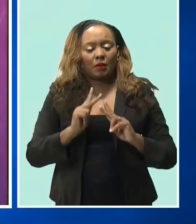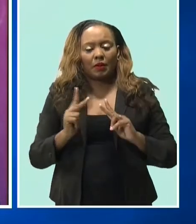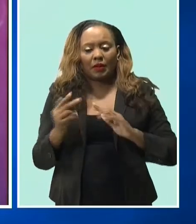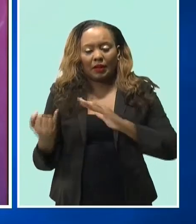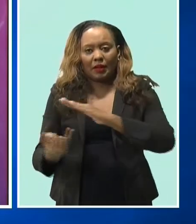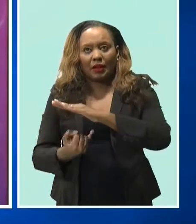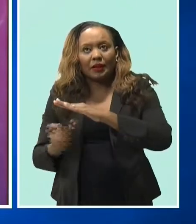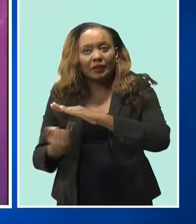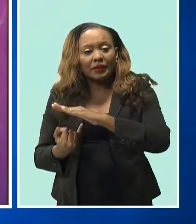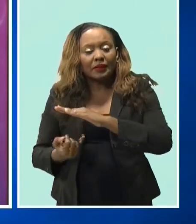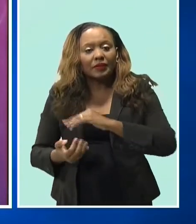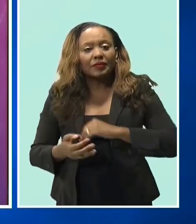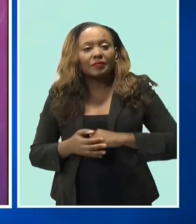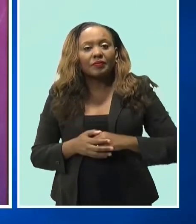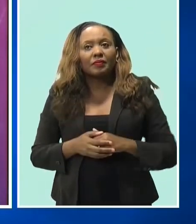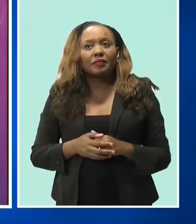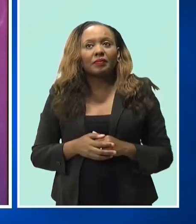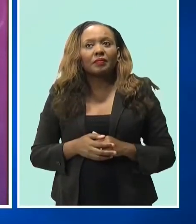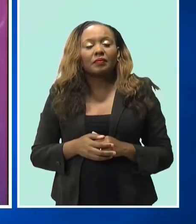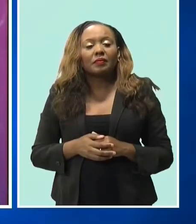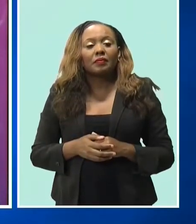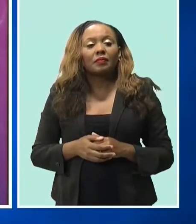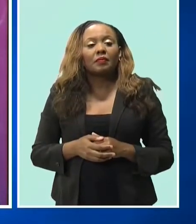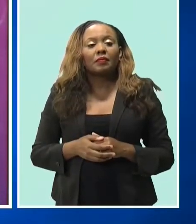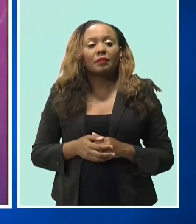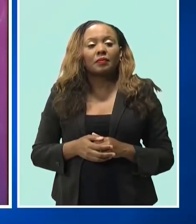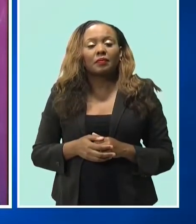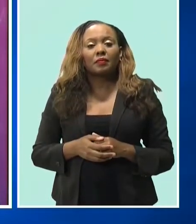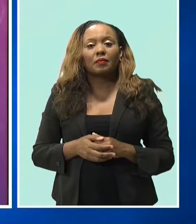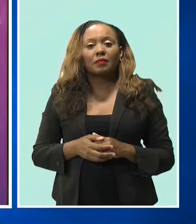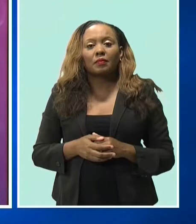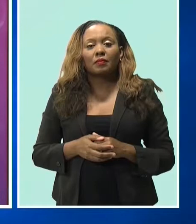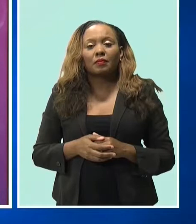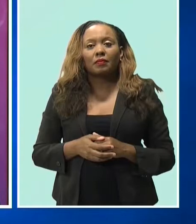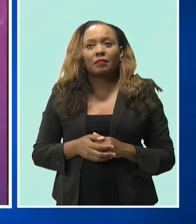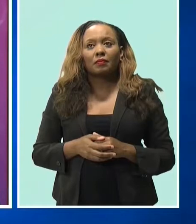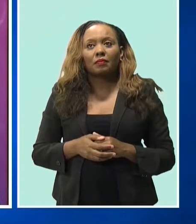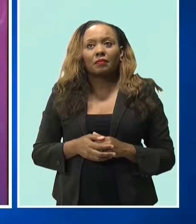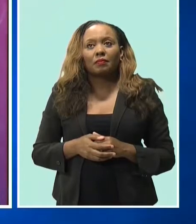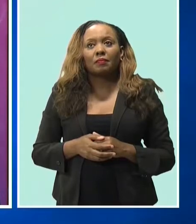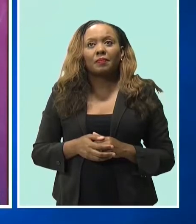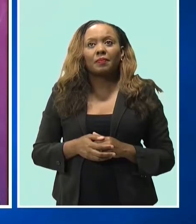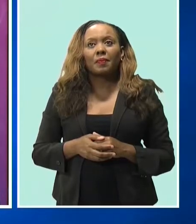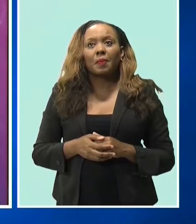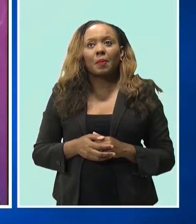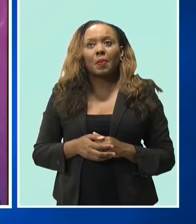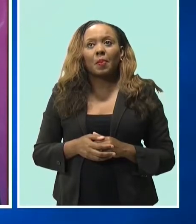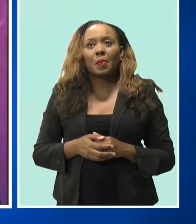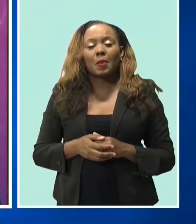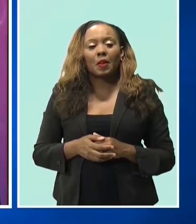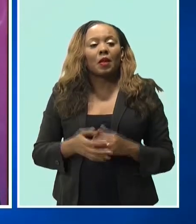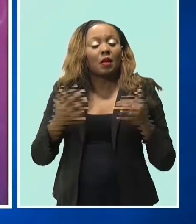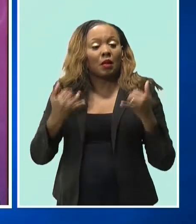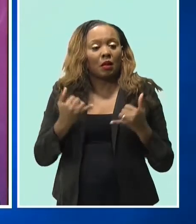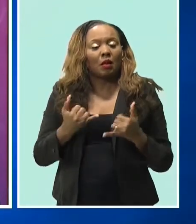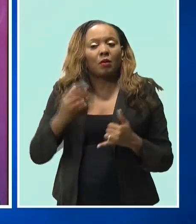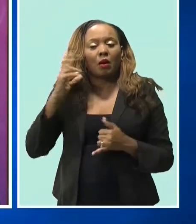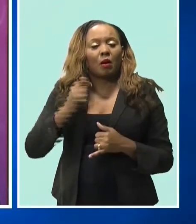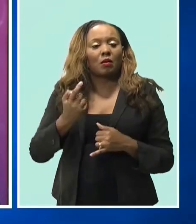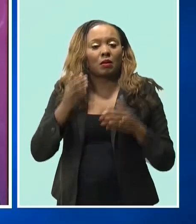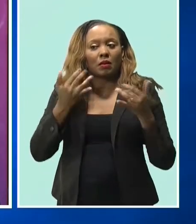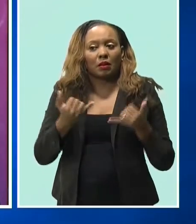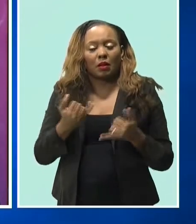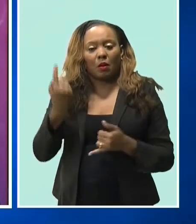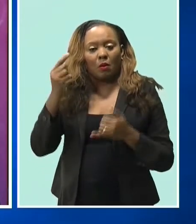Unfortunately, today, as been announced, we've had one further death, and we give our sympathy to the family.